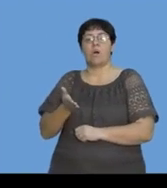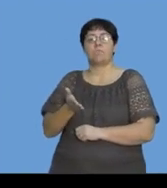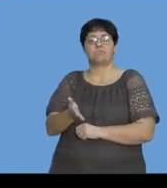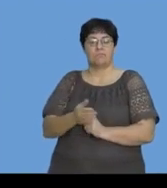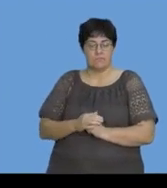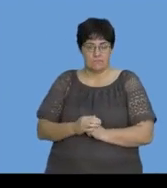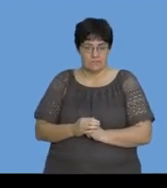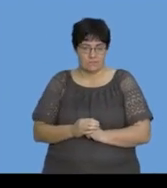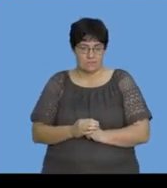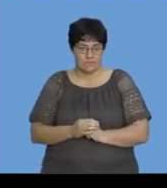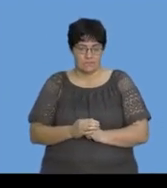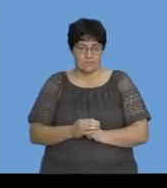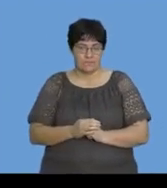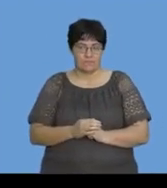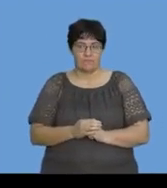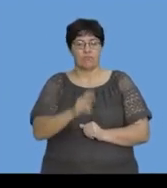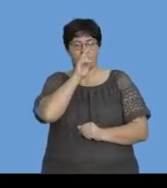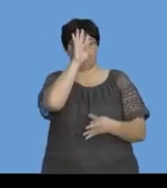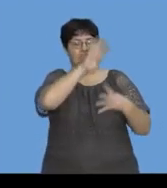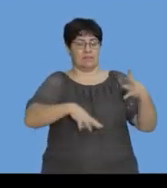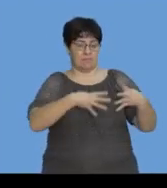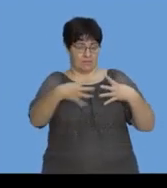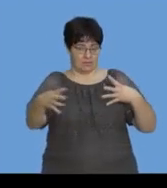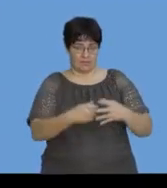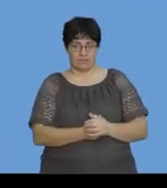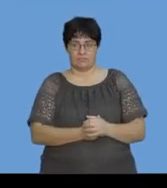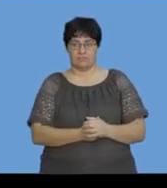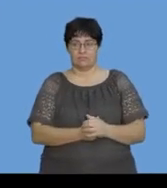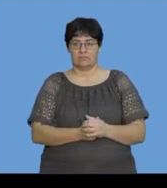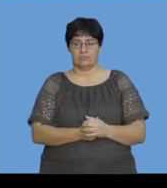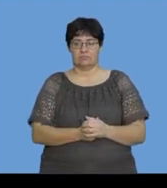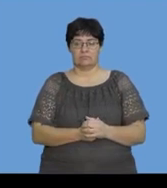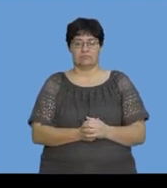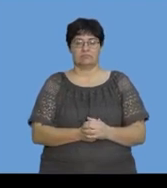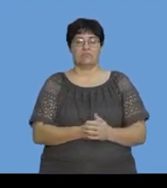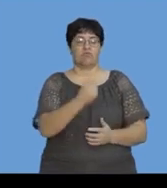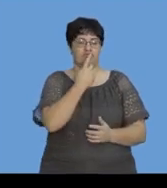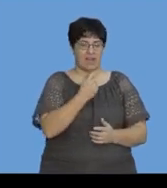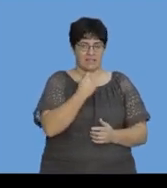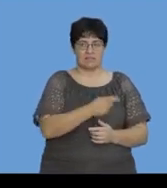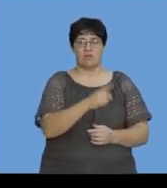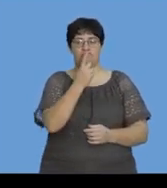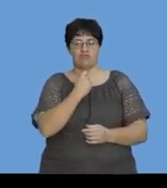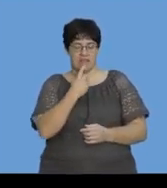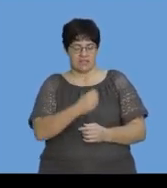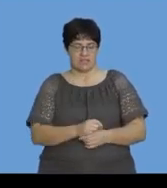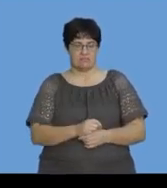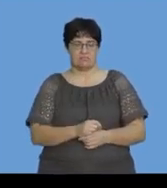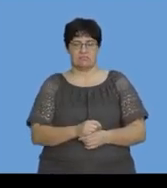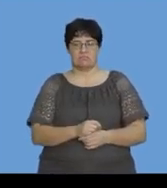then we know that the virus is going to be present. So let's have a look at this table. Right,